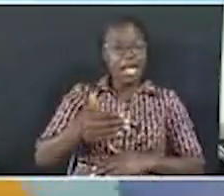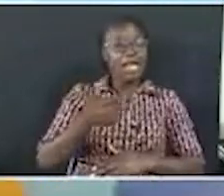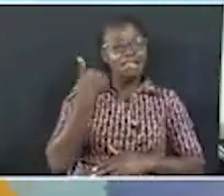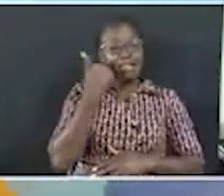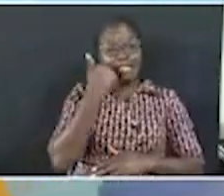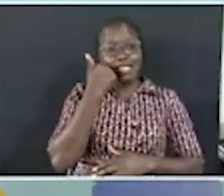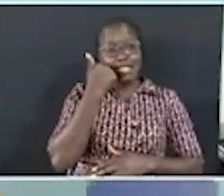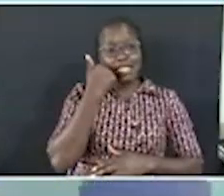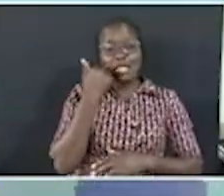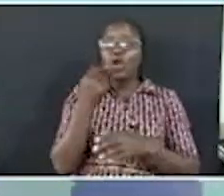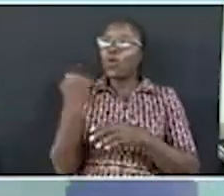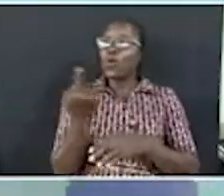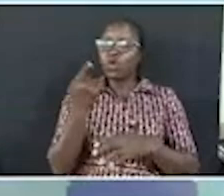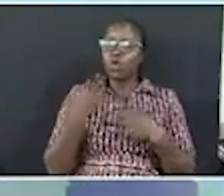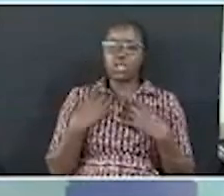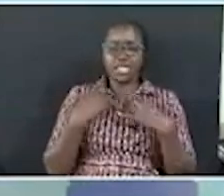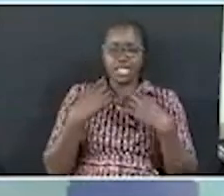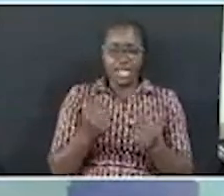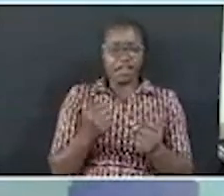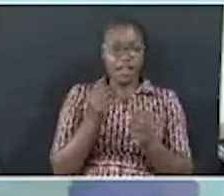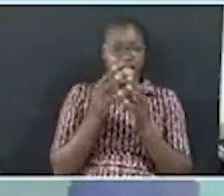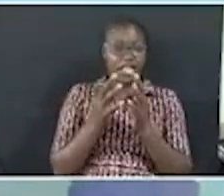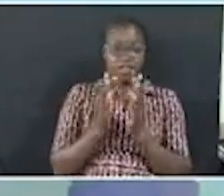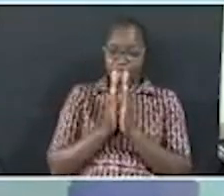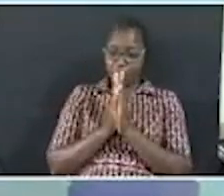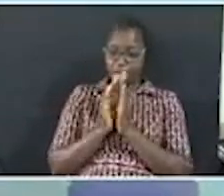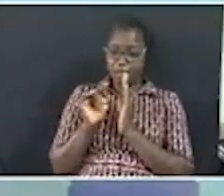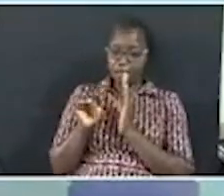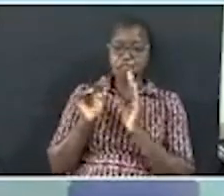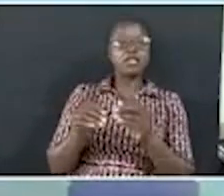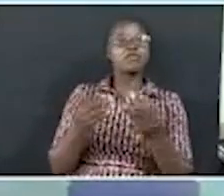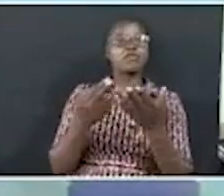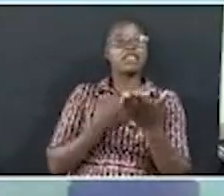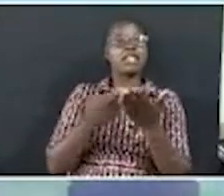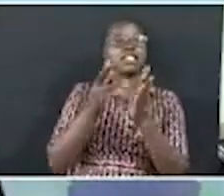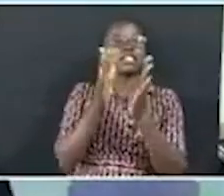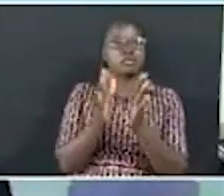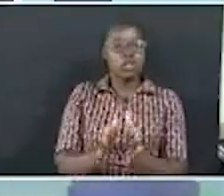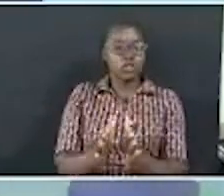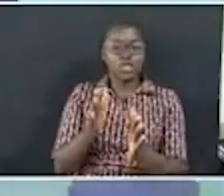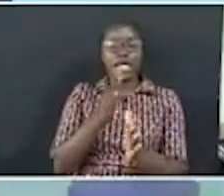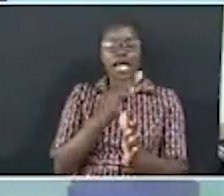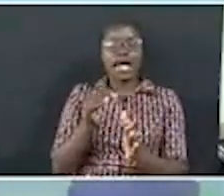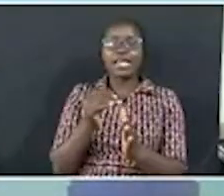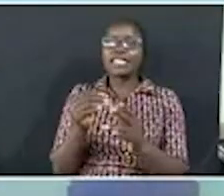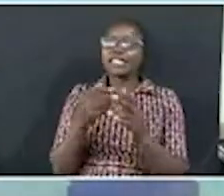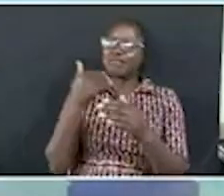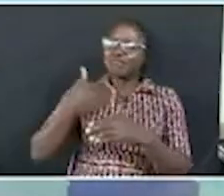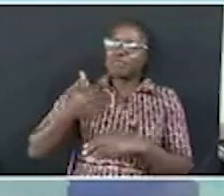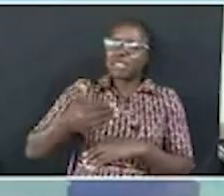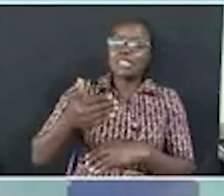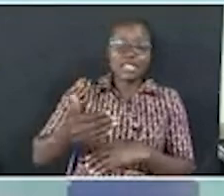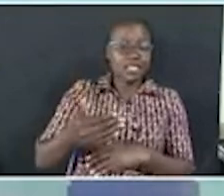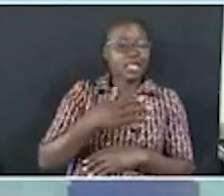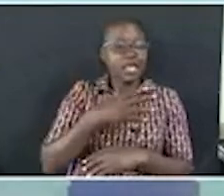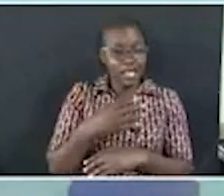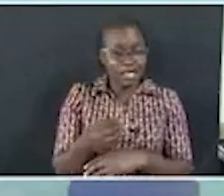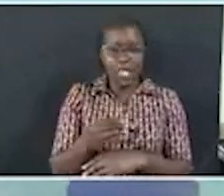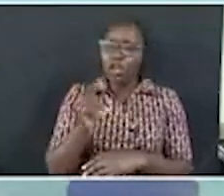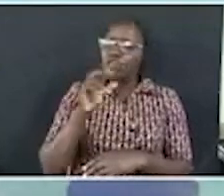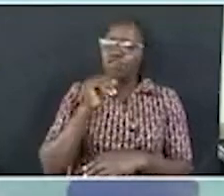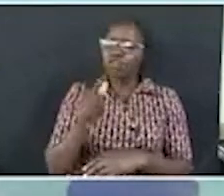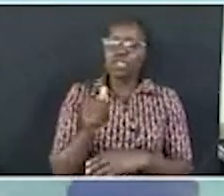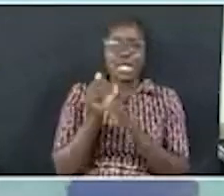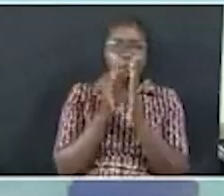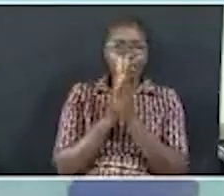sick will only recover if the prayer is by a righteous person and it is persistent, and not